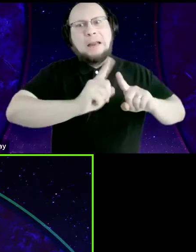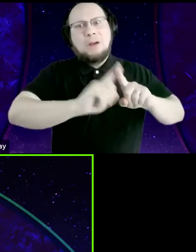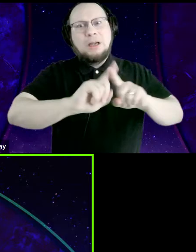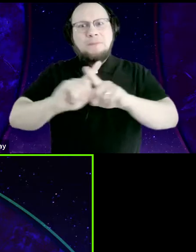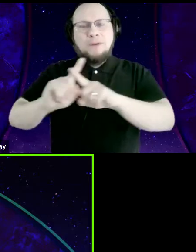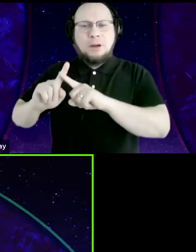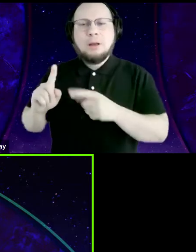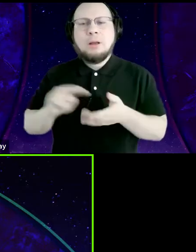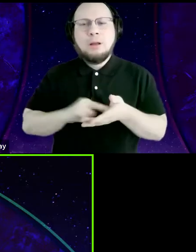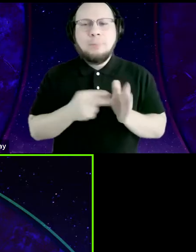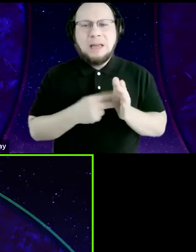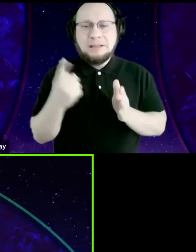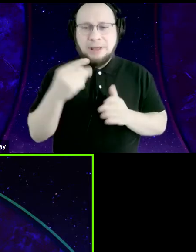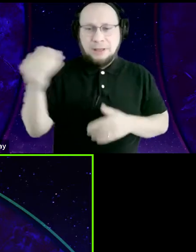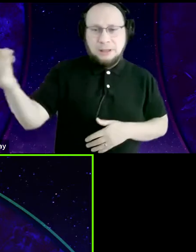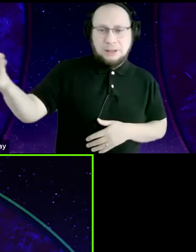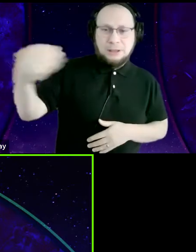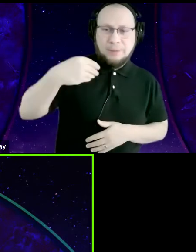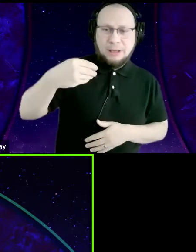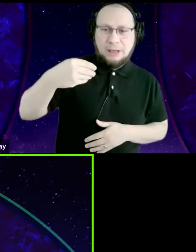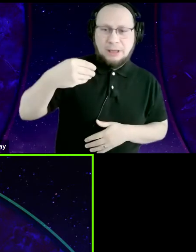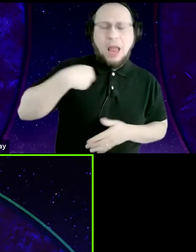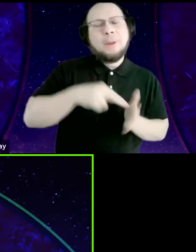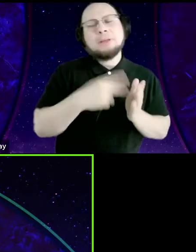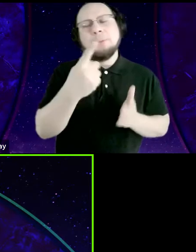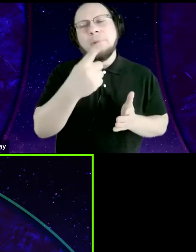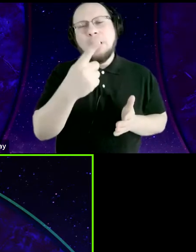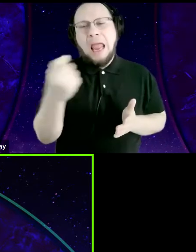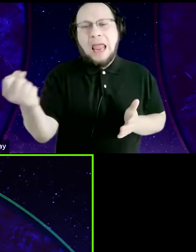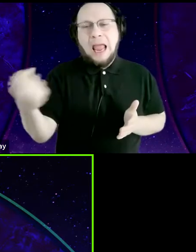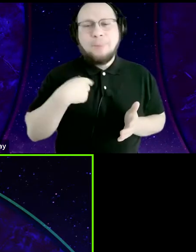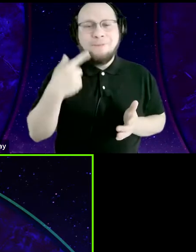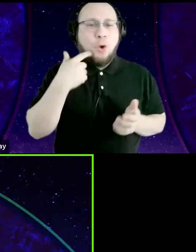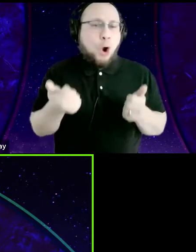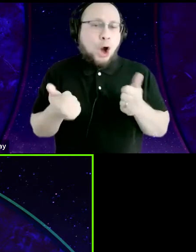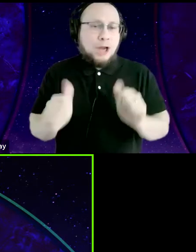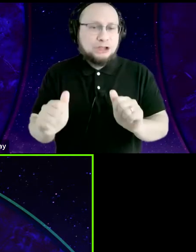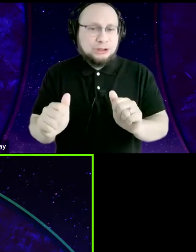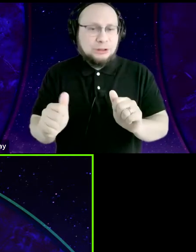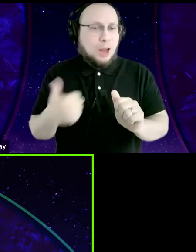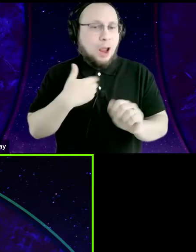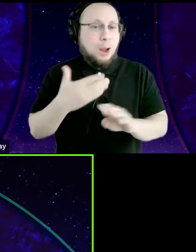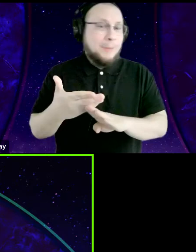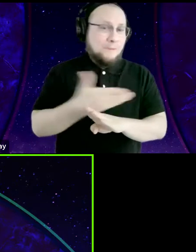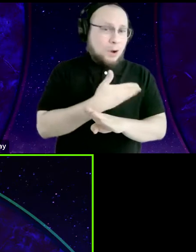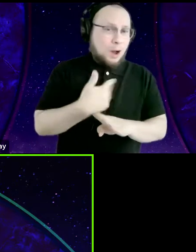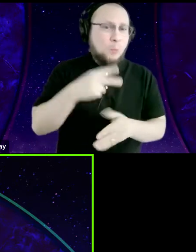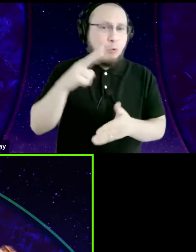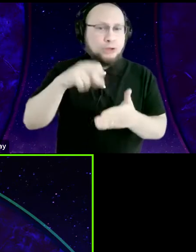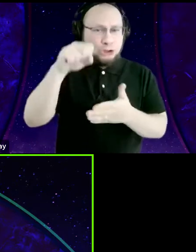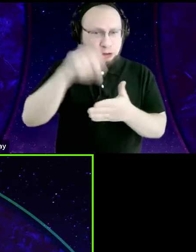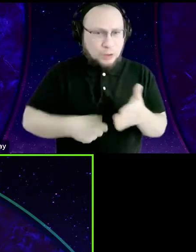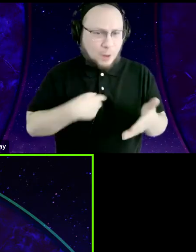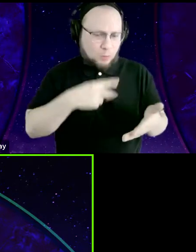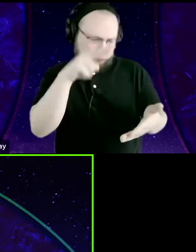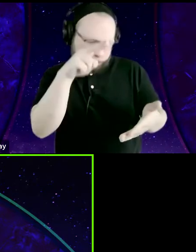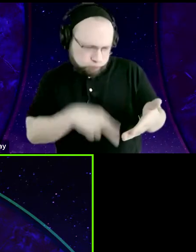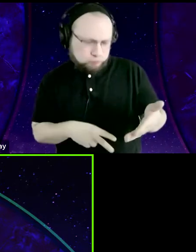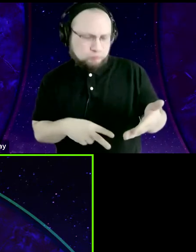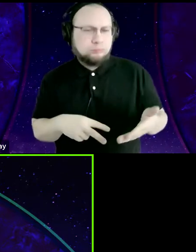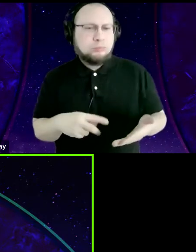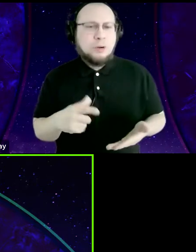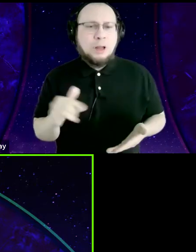when I get a script, when someone asks me to audition, I read the entire script. I go through and I do the work. I've learned as a